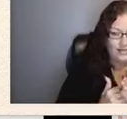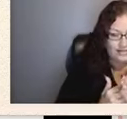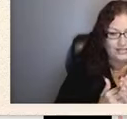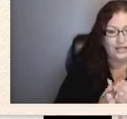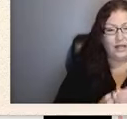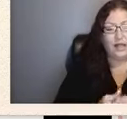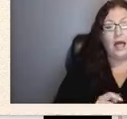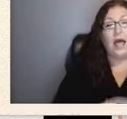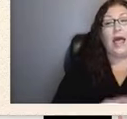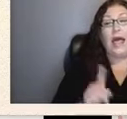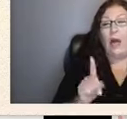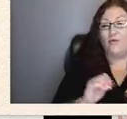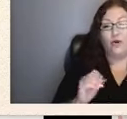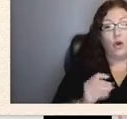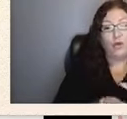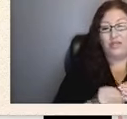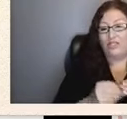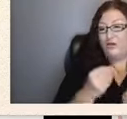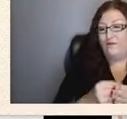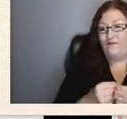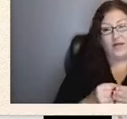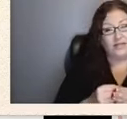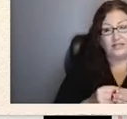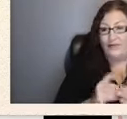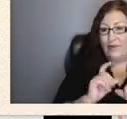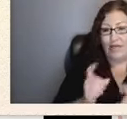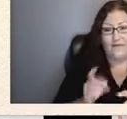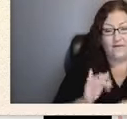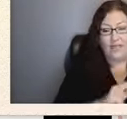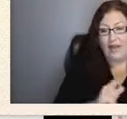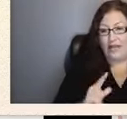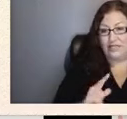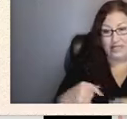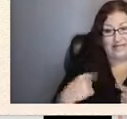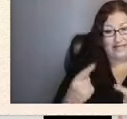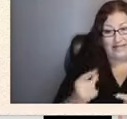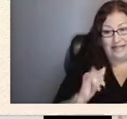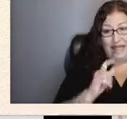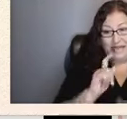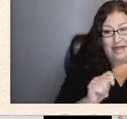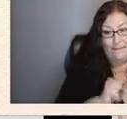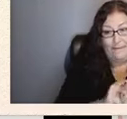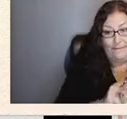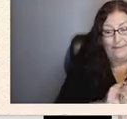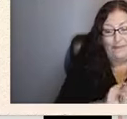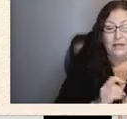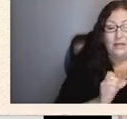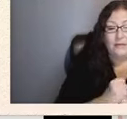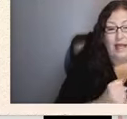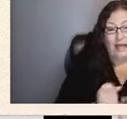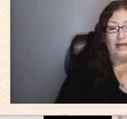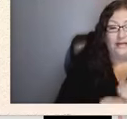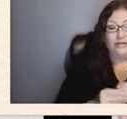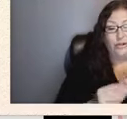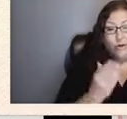no additional funds have been appropriated by the legislature since then to make additional